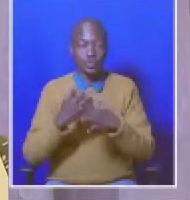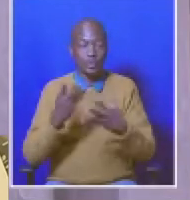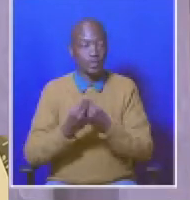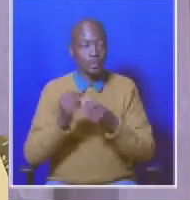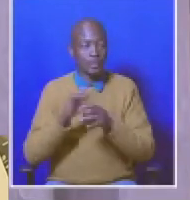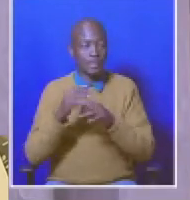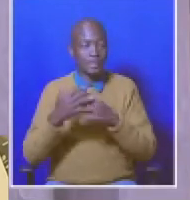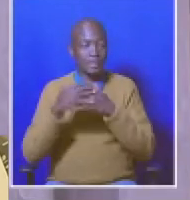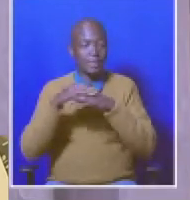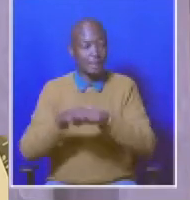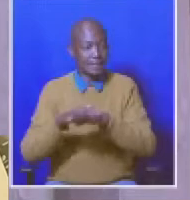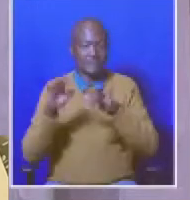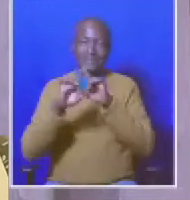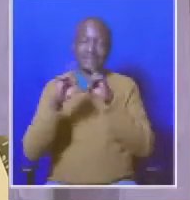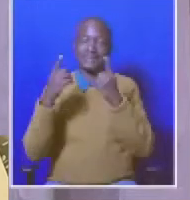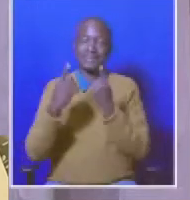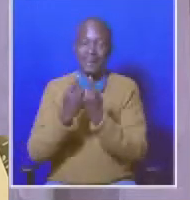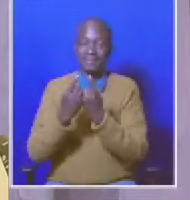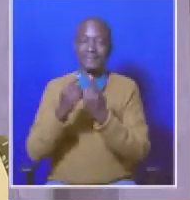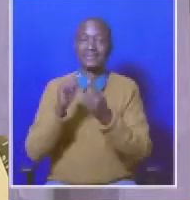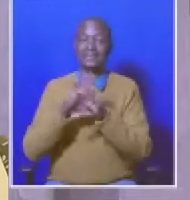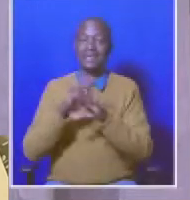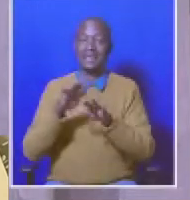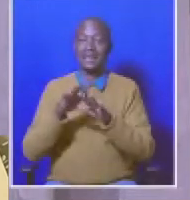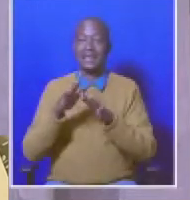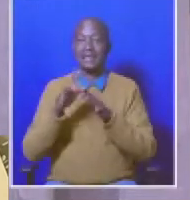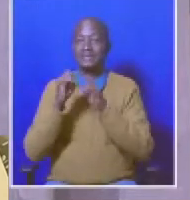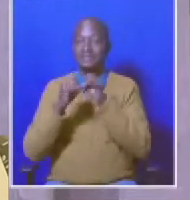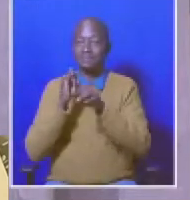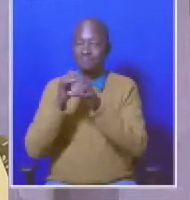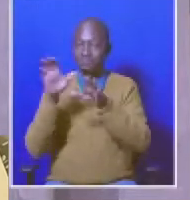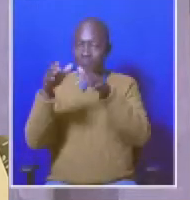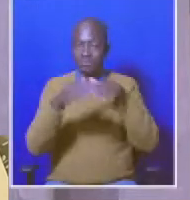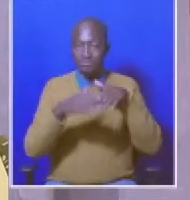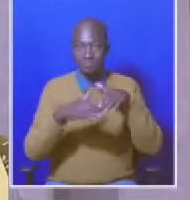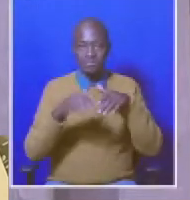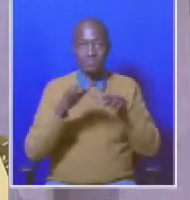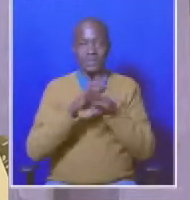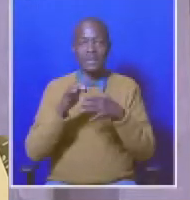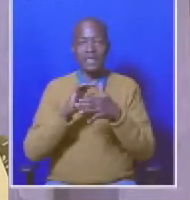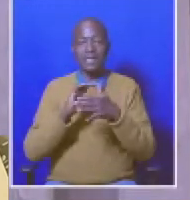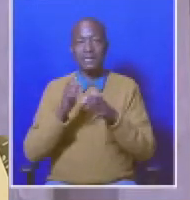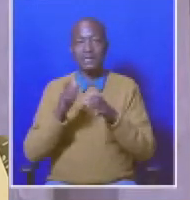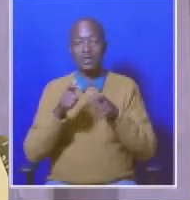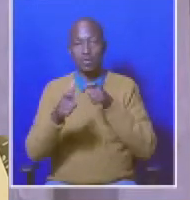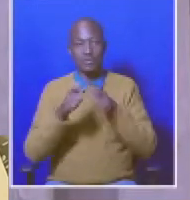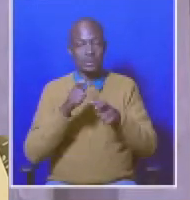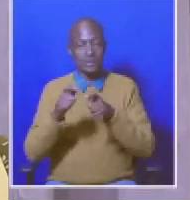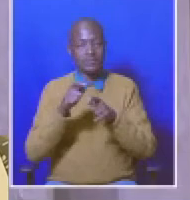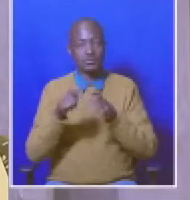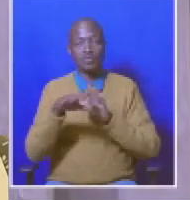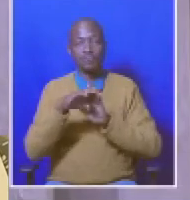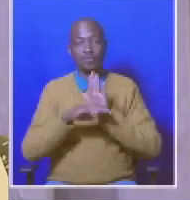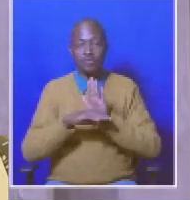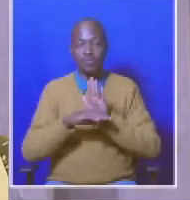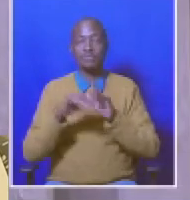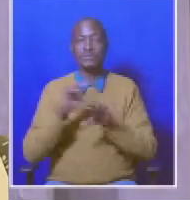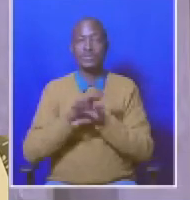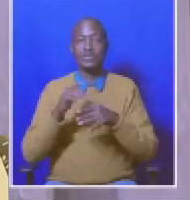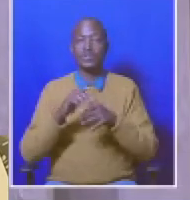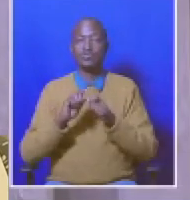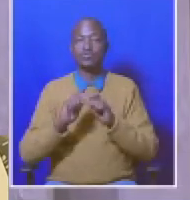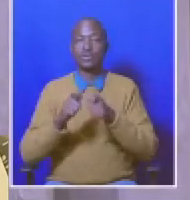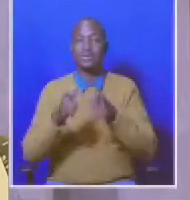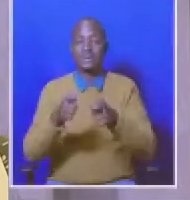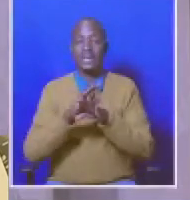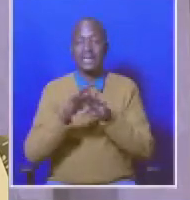departments and entities in fast-tracking land reform and the coordination of programs to accelerate land